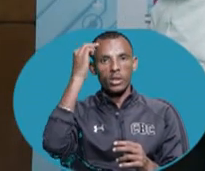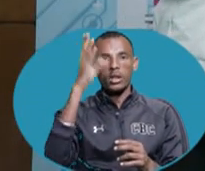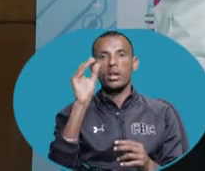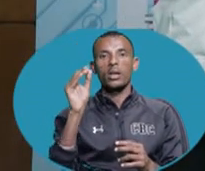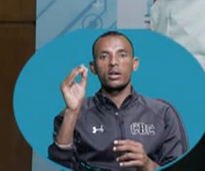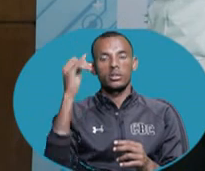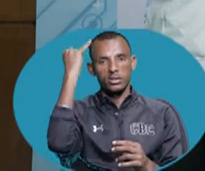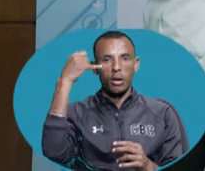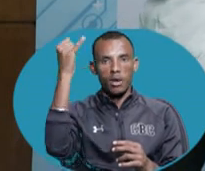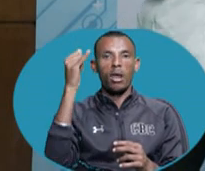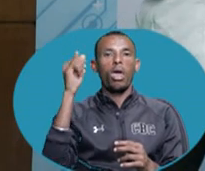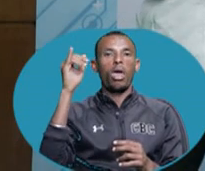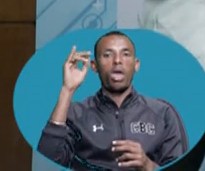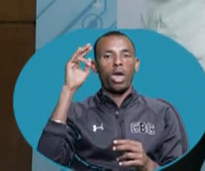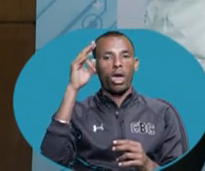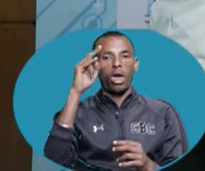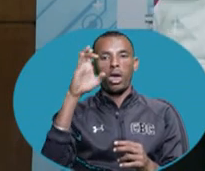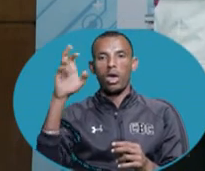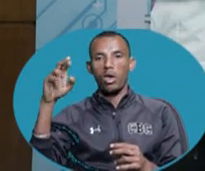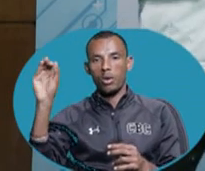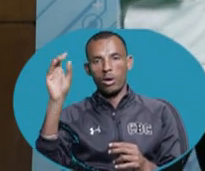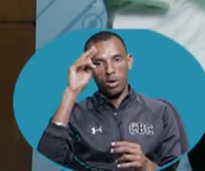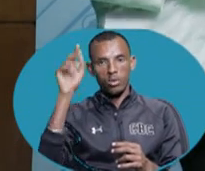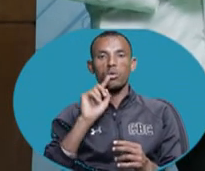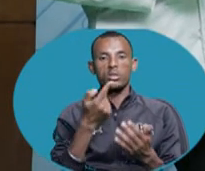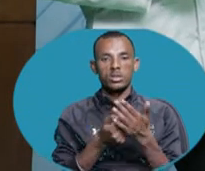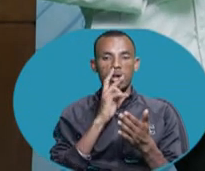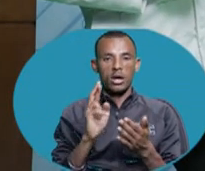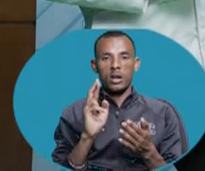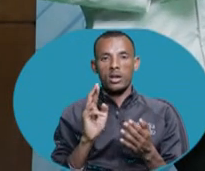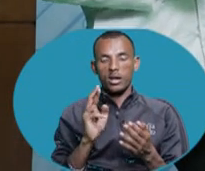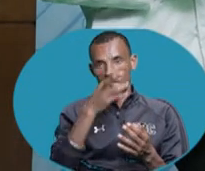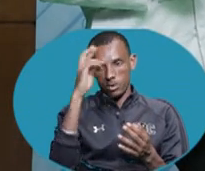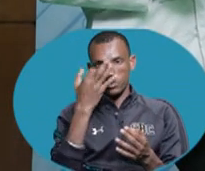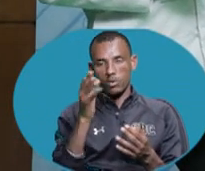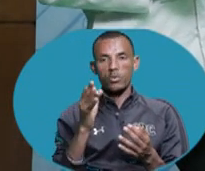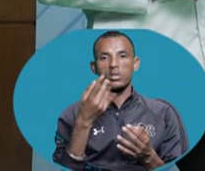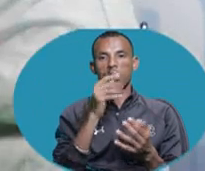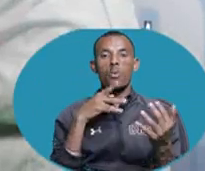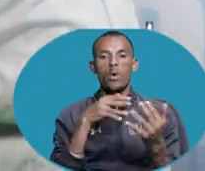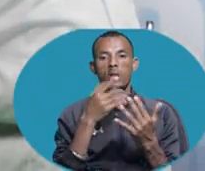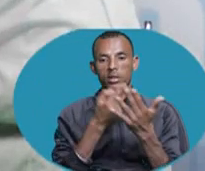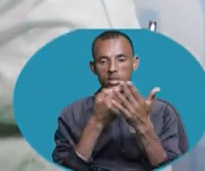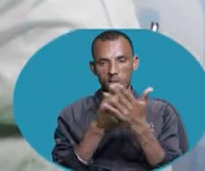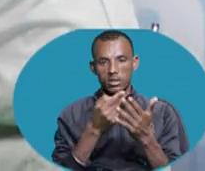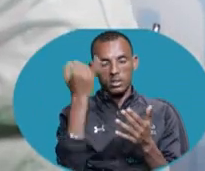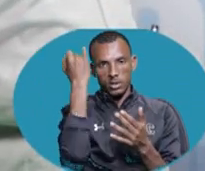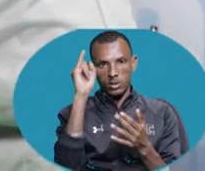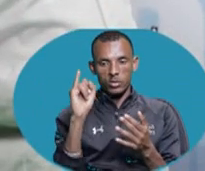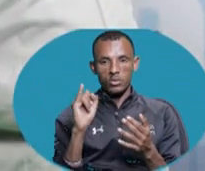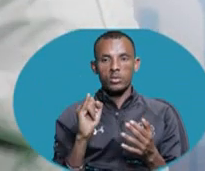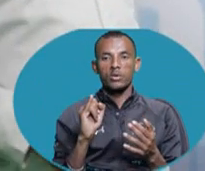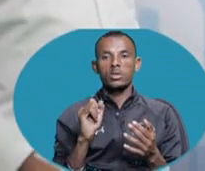are the warmongers of Second World War. Let us see in this issue